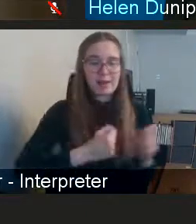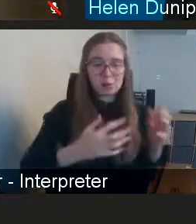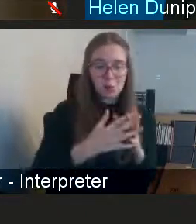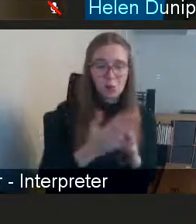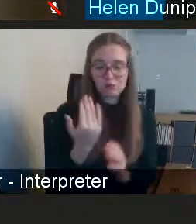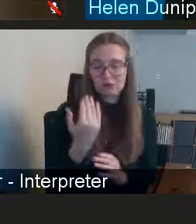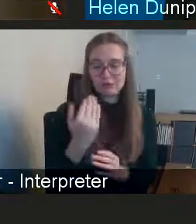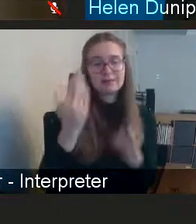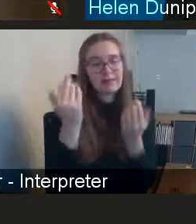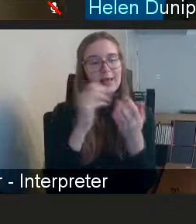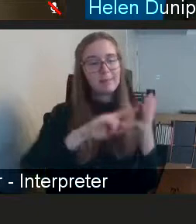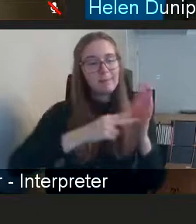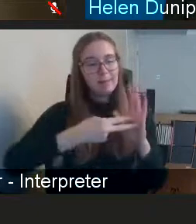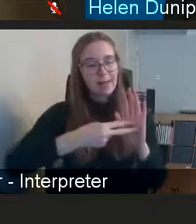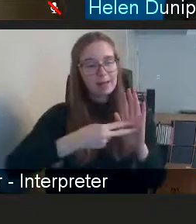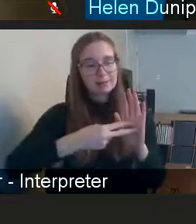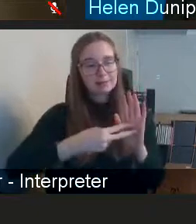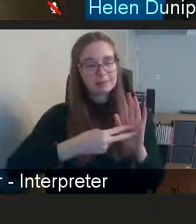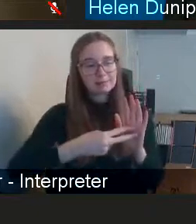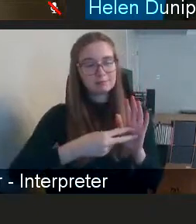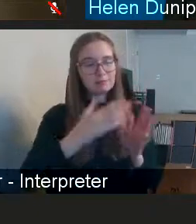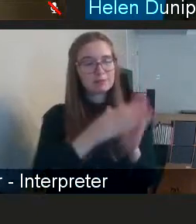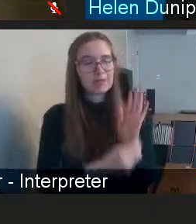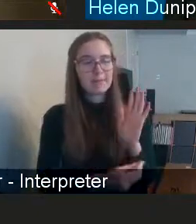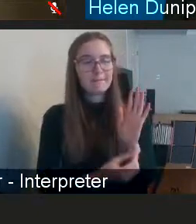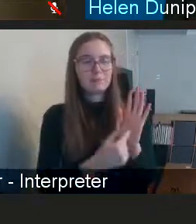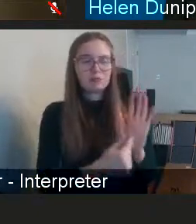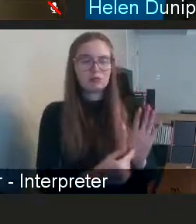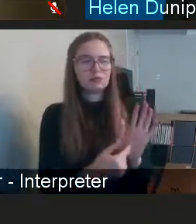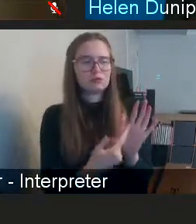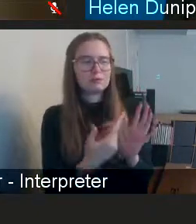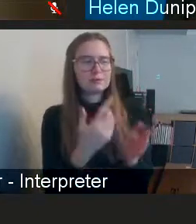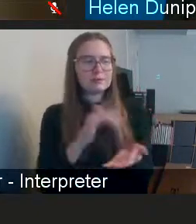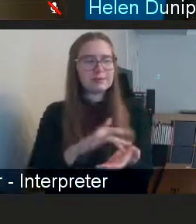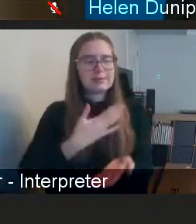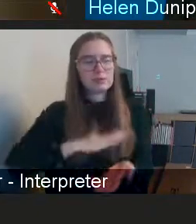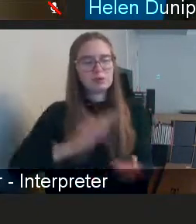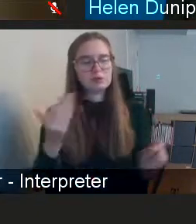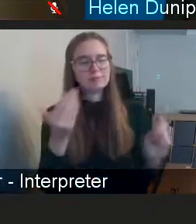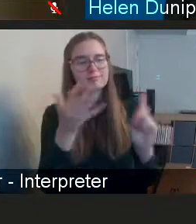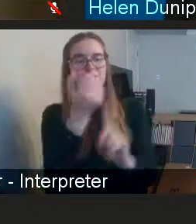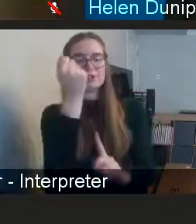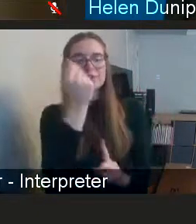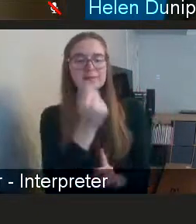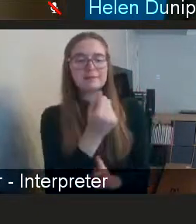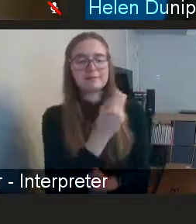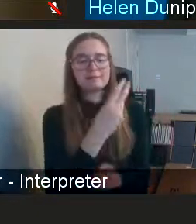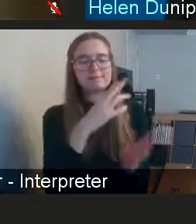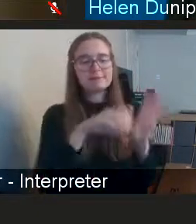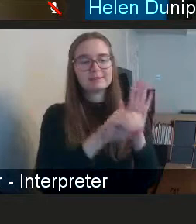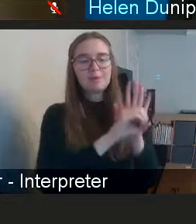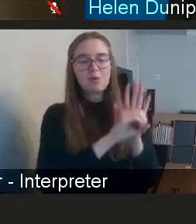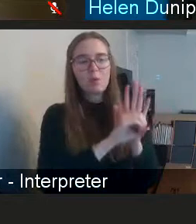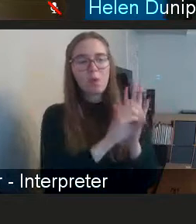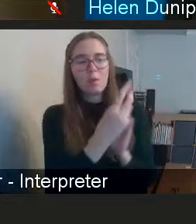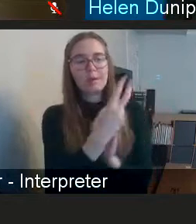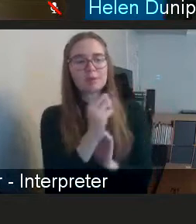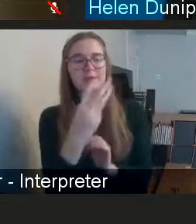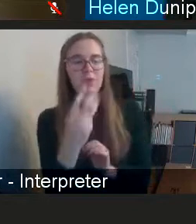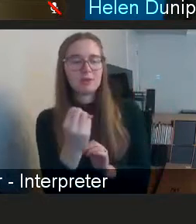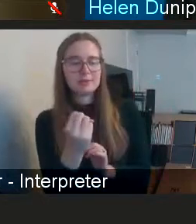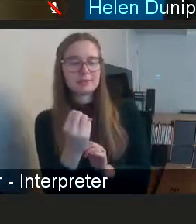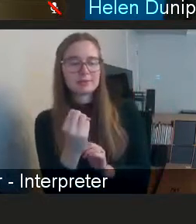climate plan, for example, which sets out how the city is wanting to get to net zero by 2030, you know, received